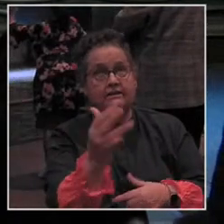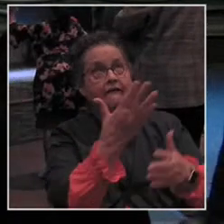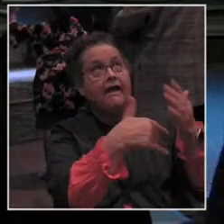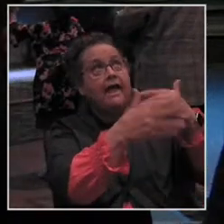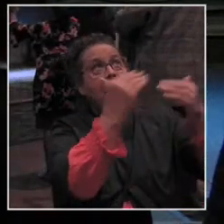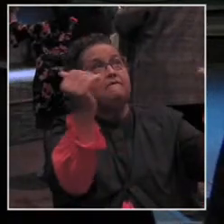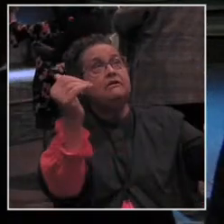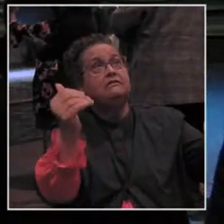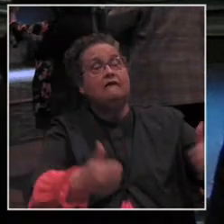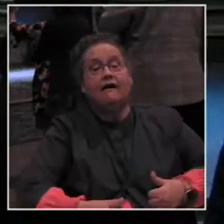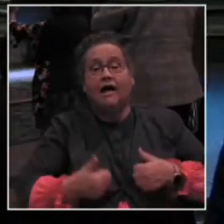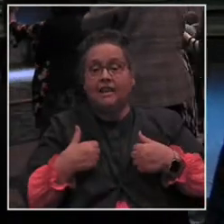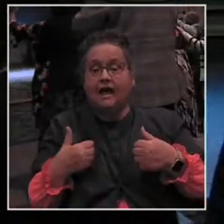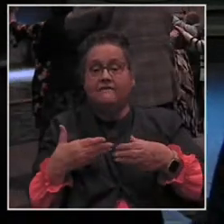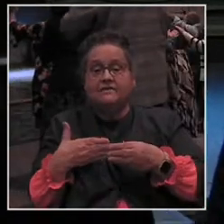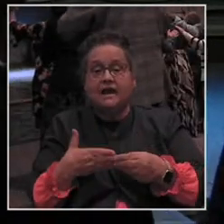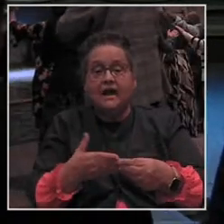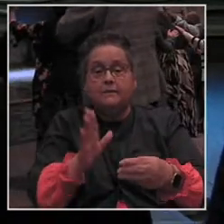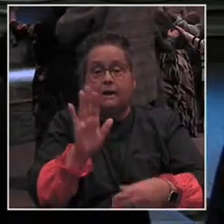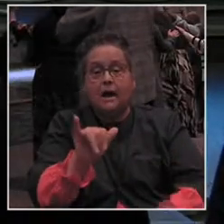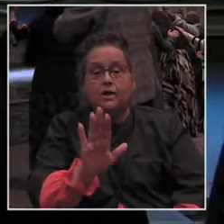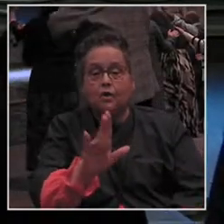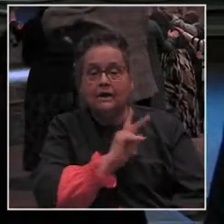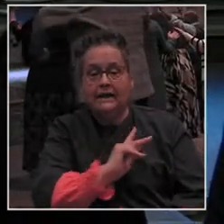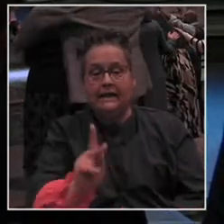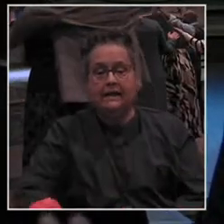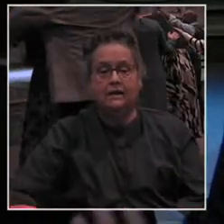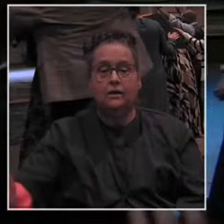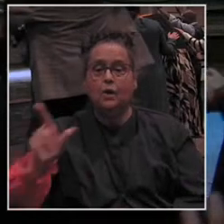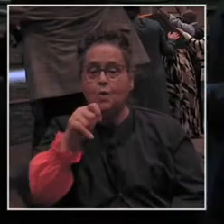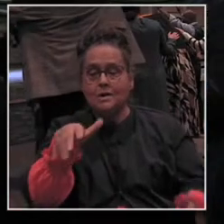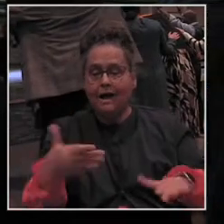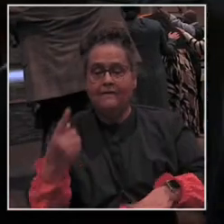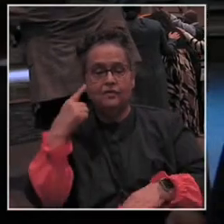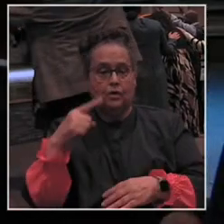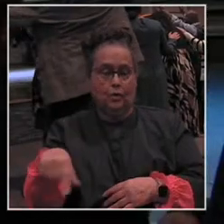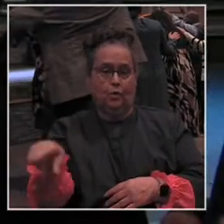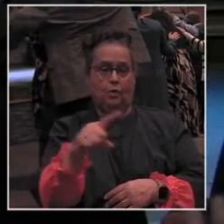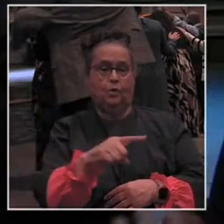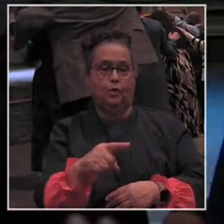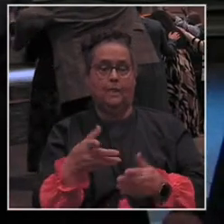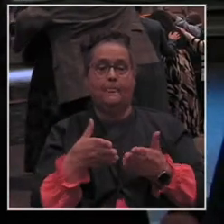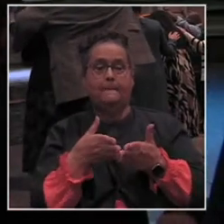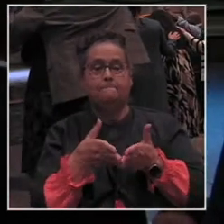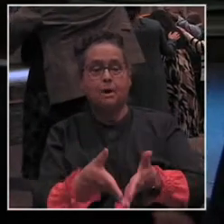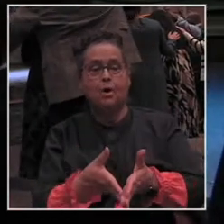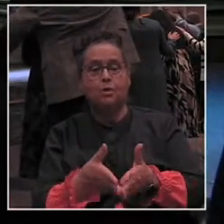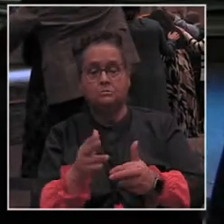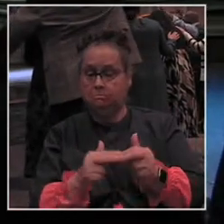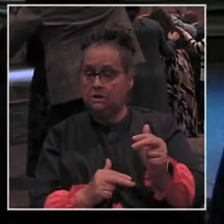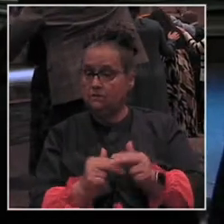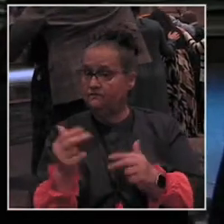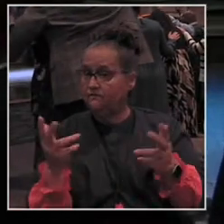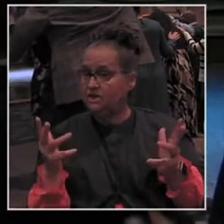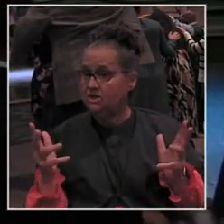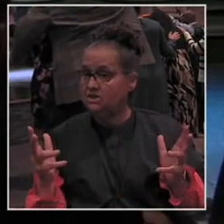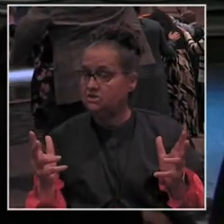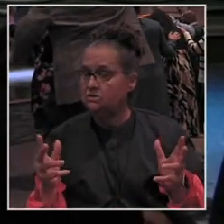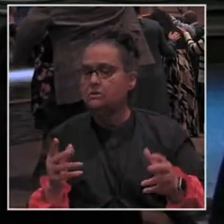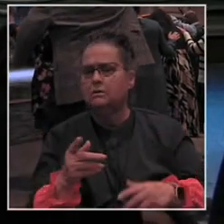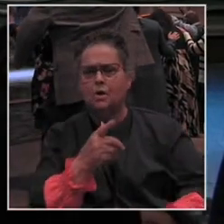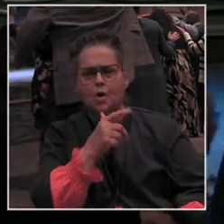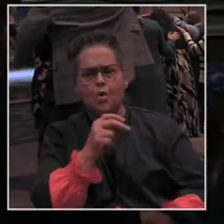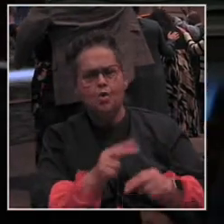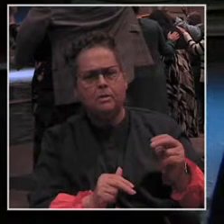my King, by your King, the one who died on the cross for you. The boat has been built by a loving